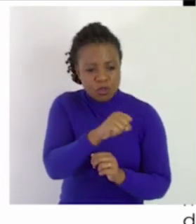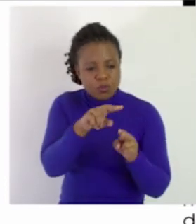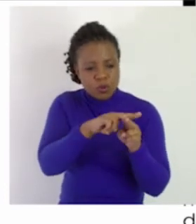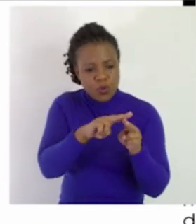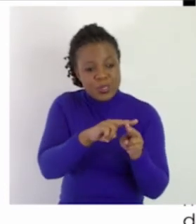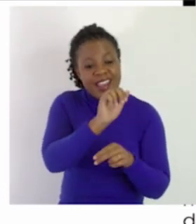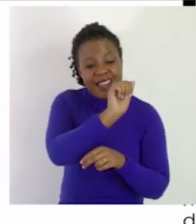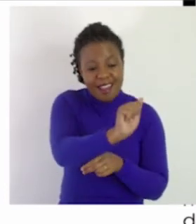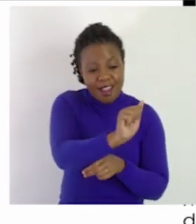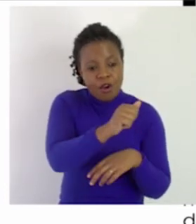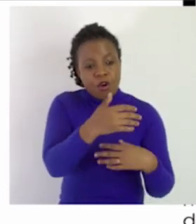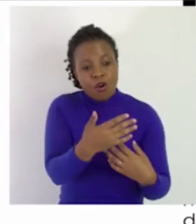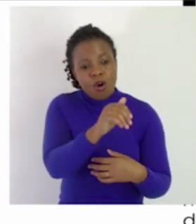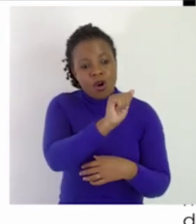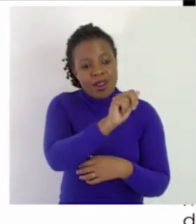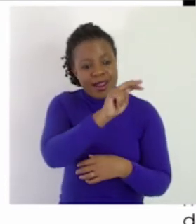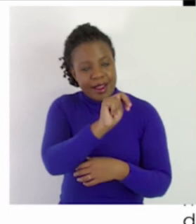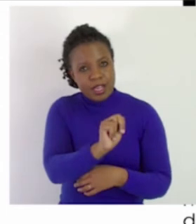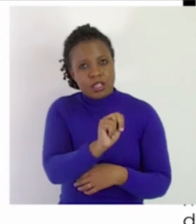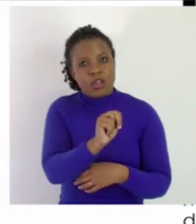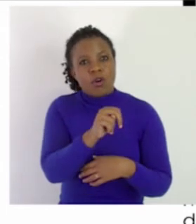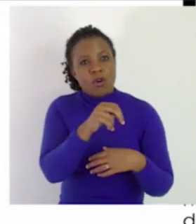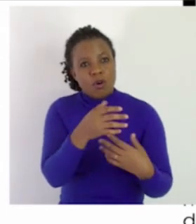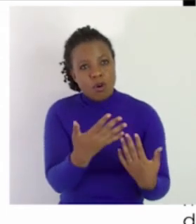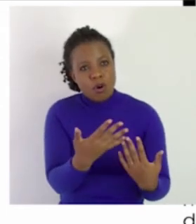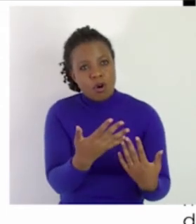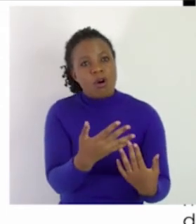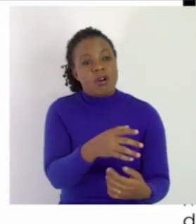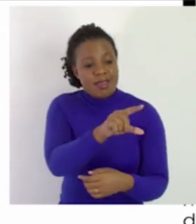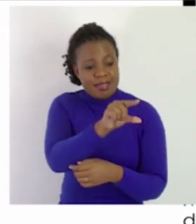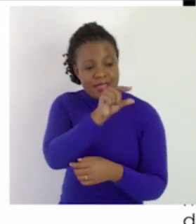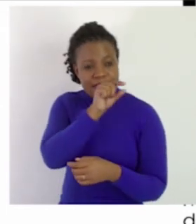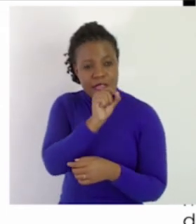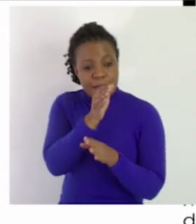a, o, n, and the